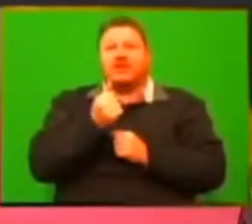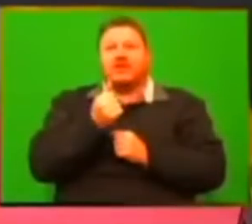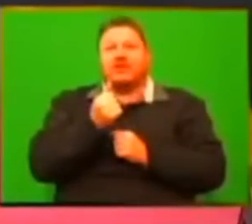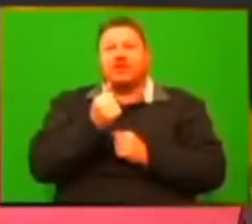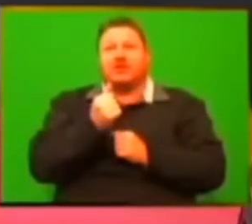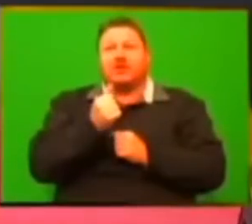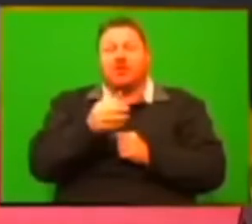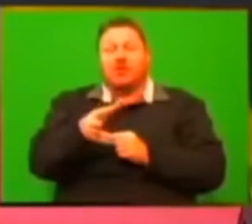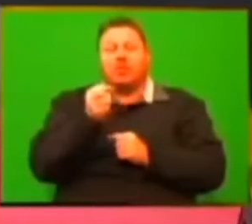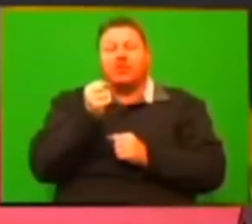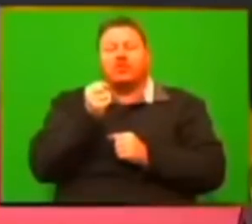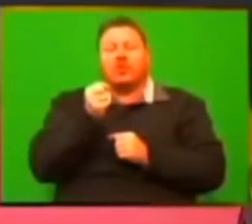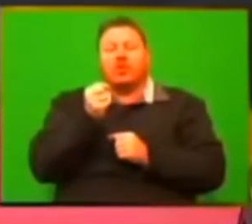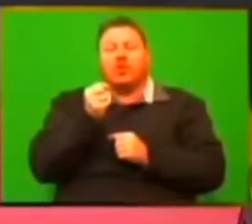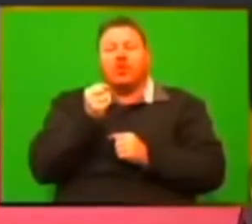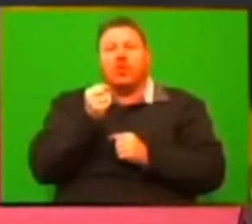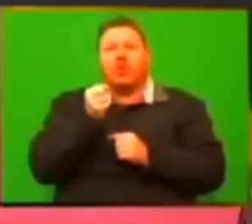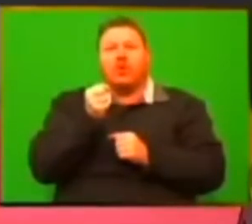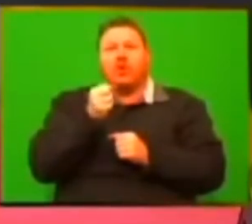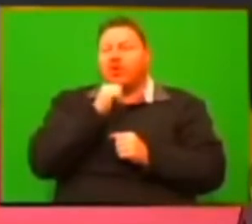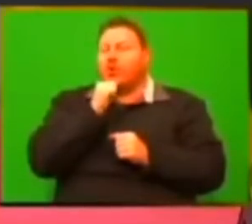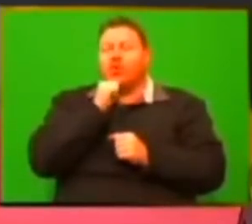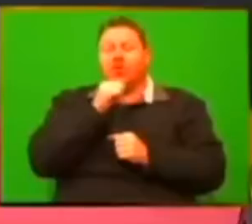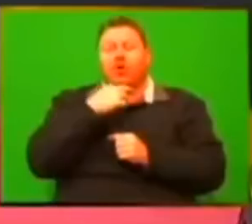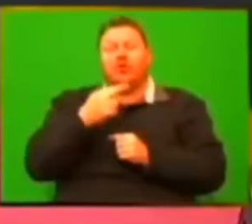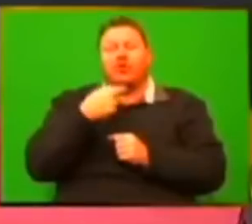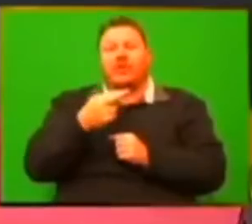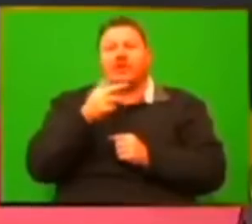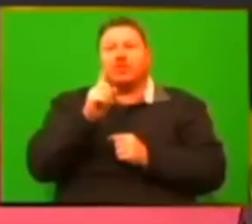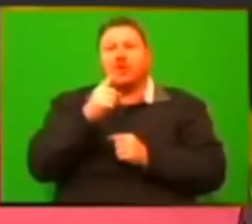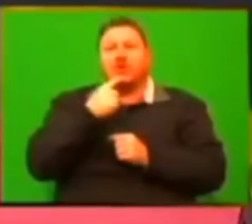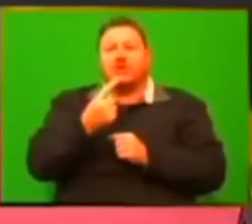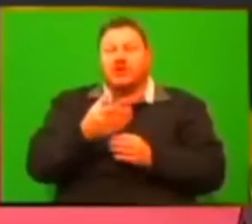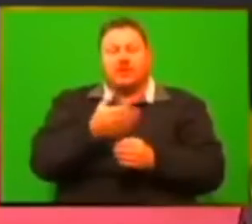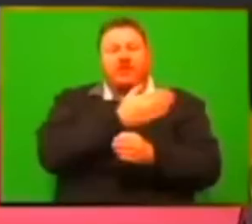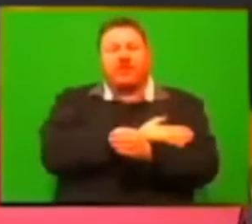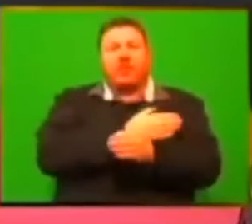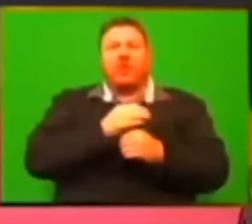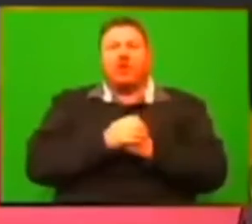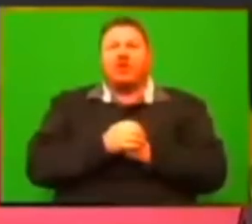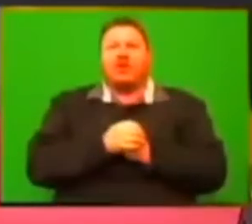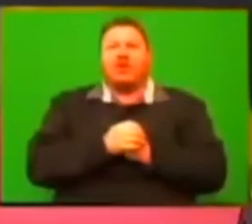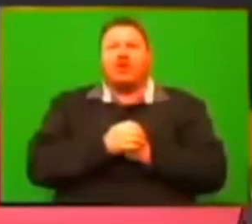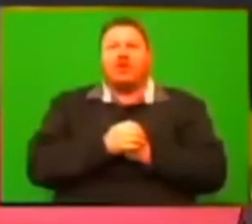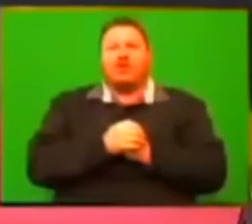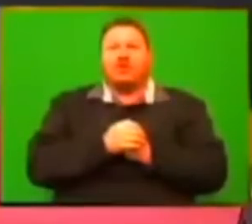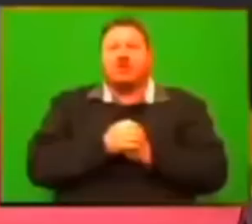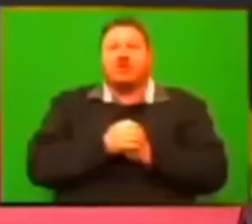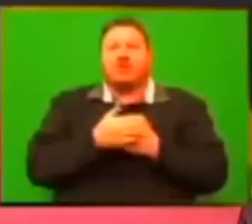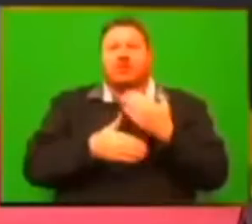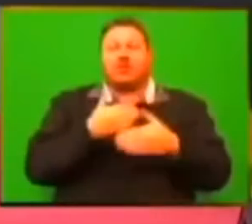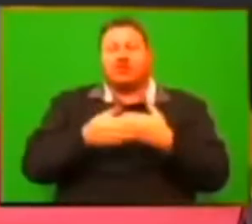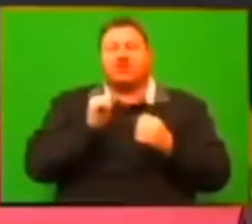can you please withdraw, or rather not repeat what you have said earlier on as you proceed with your